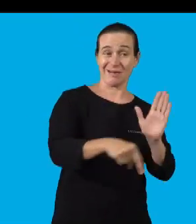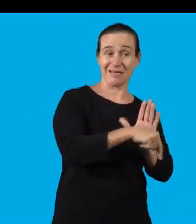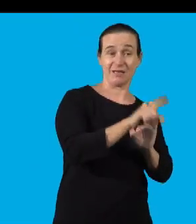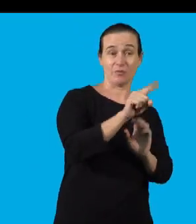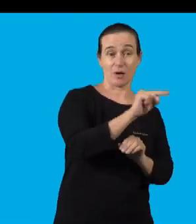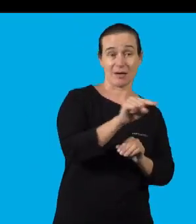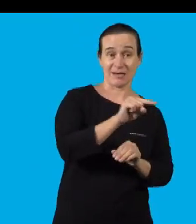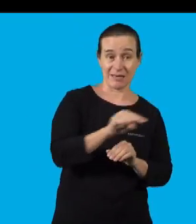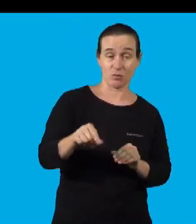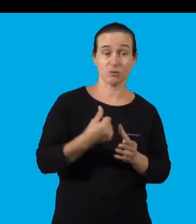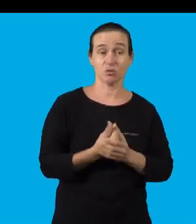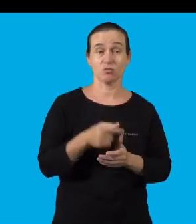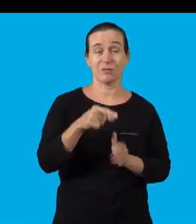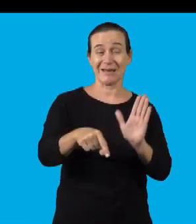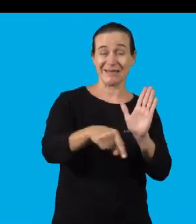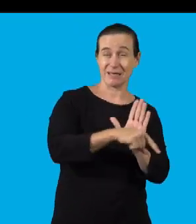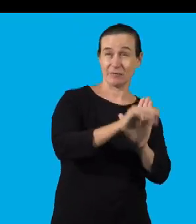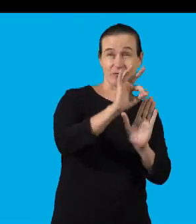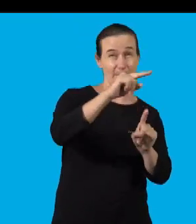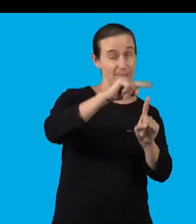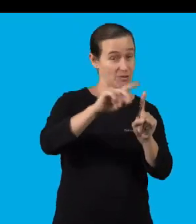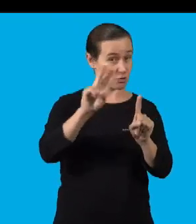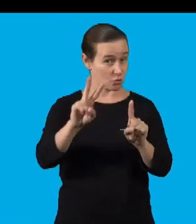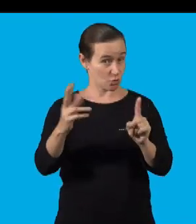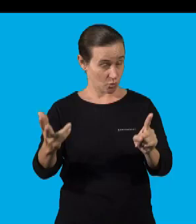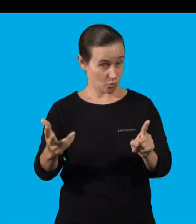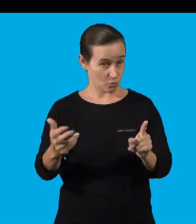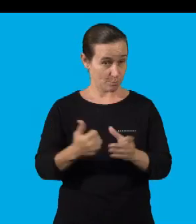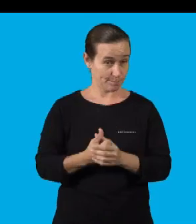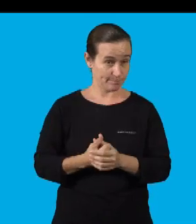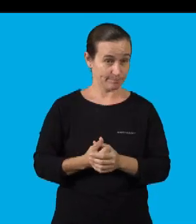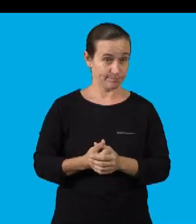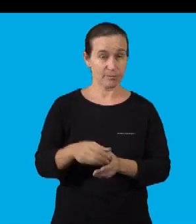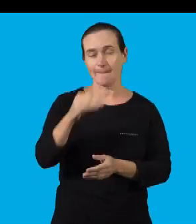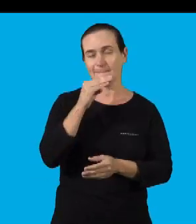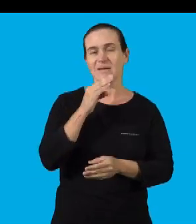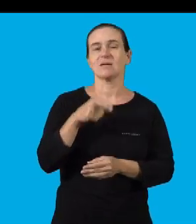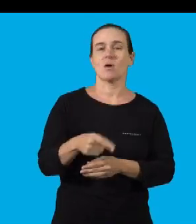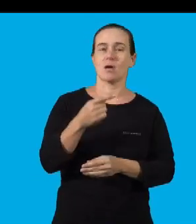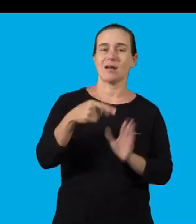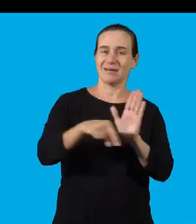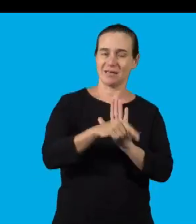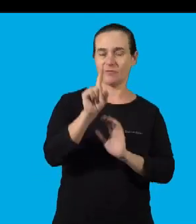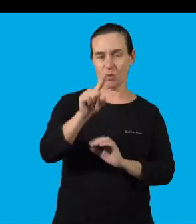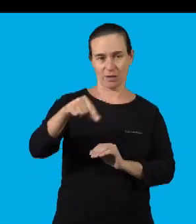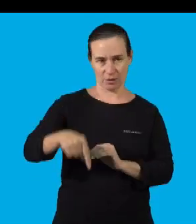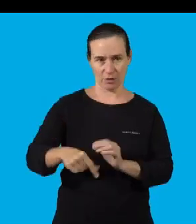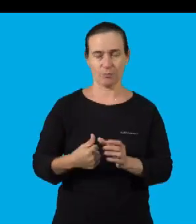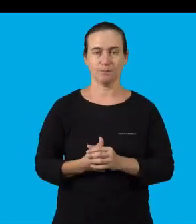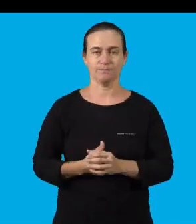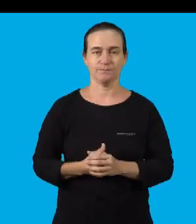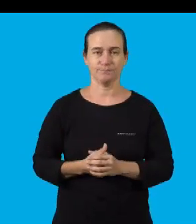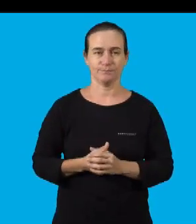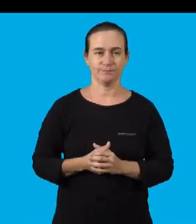a negative 1 is equals to a negative 3 plus a positive plus a 2q. That's going to be